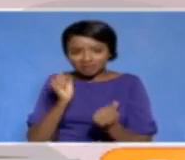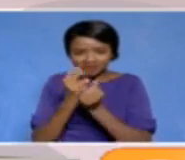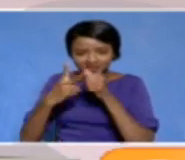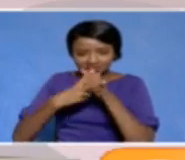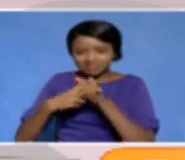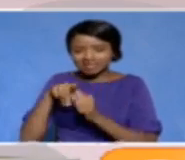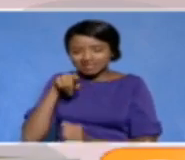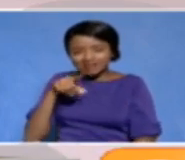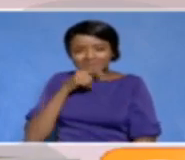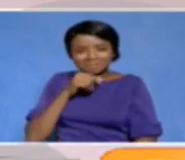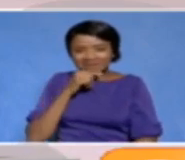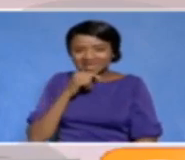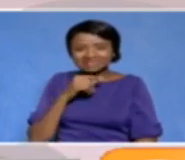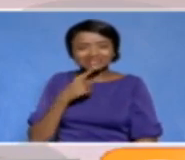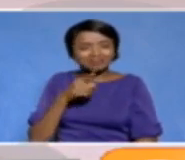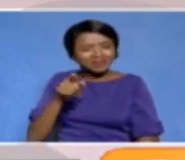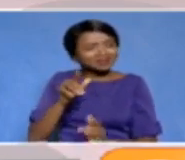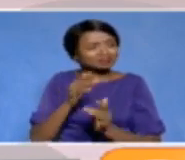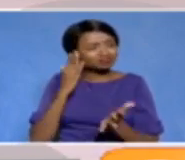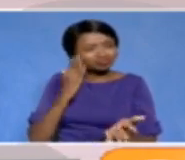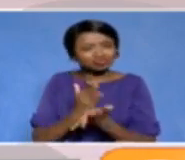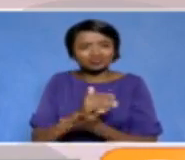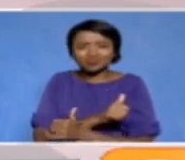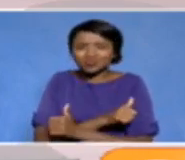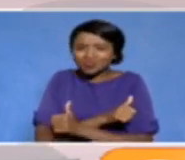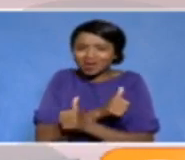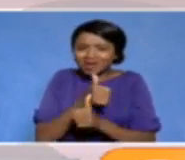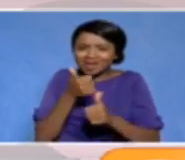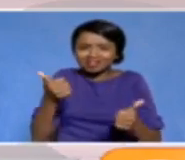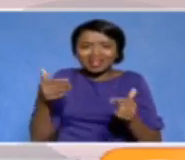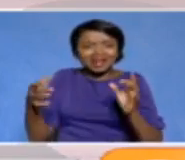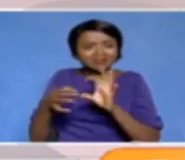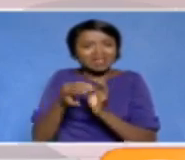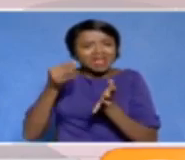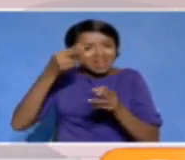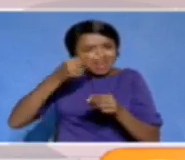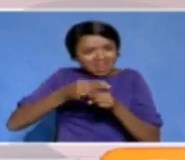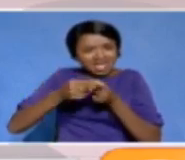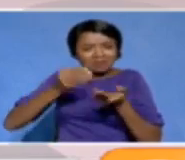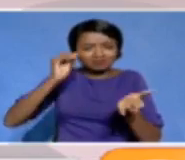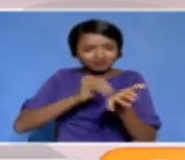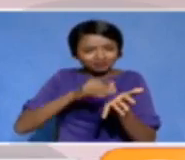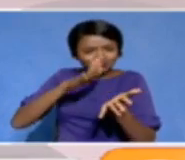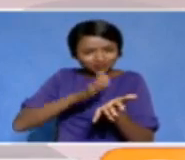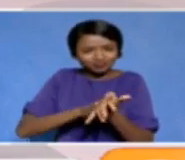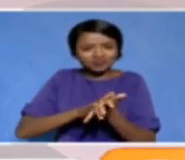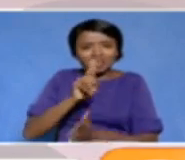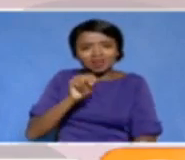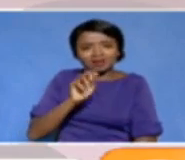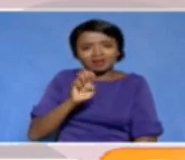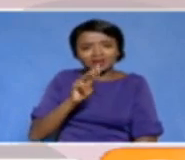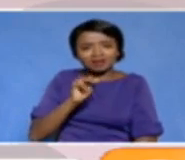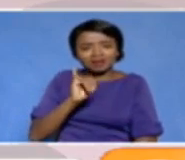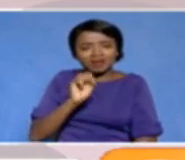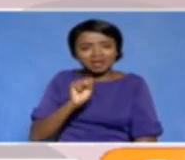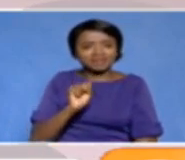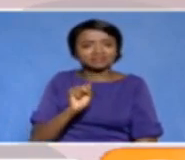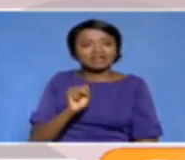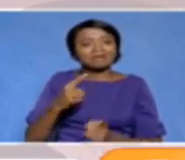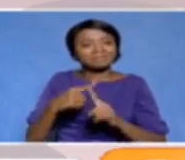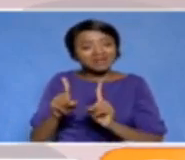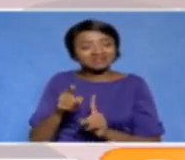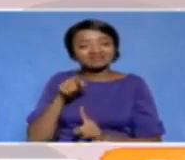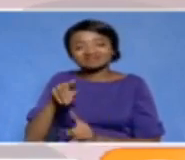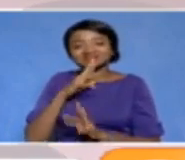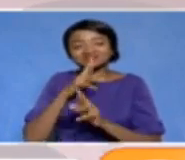that Mbabu was genuinely admitted at the school and his name properly entered into the NEMIS platform. But as Makori Ongechi